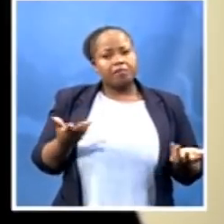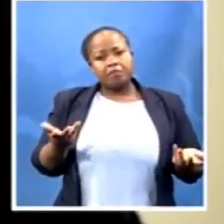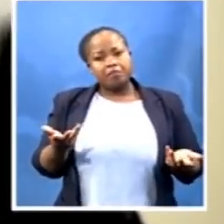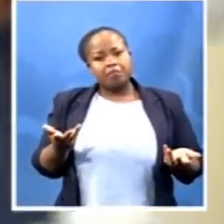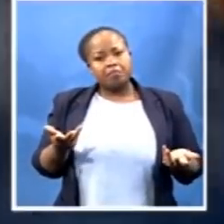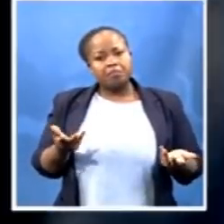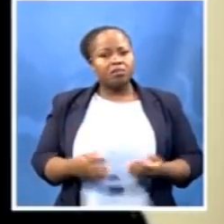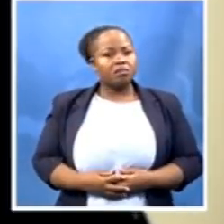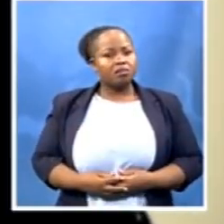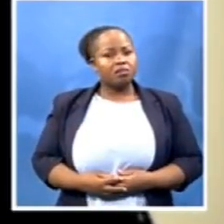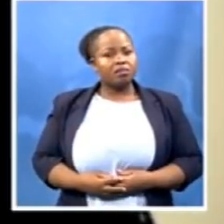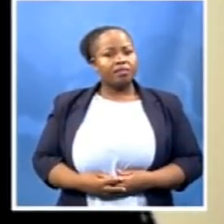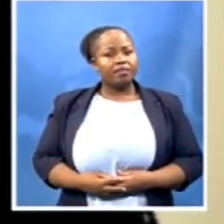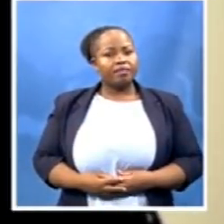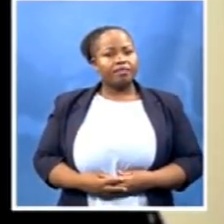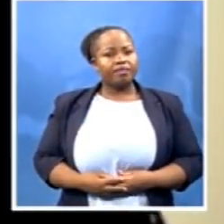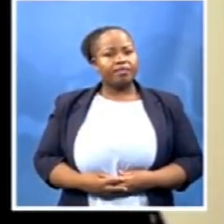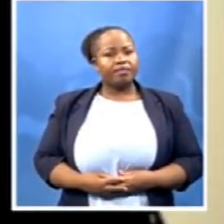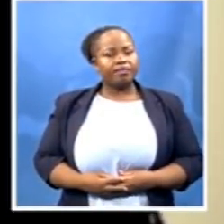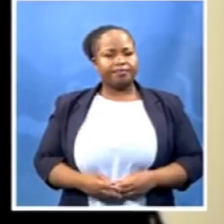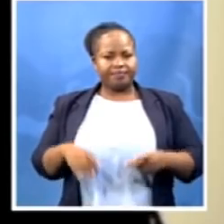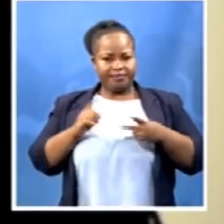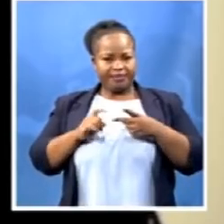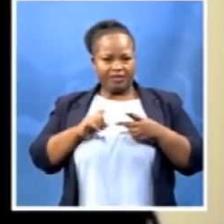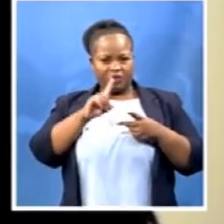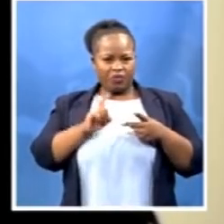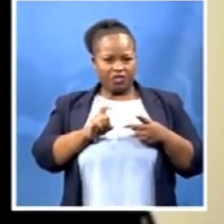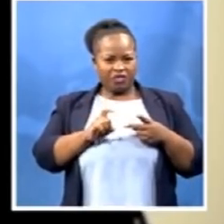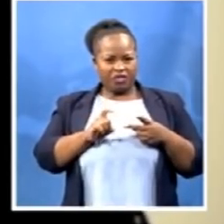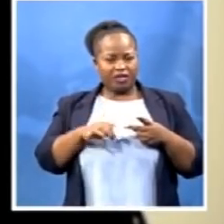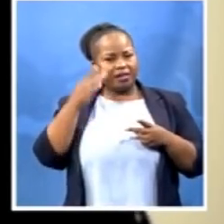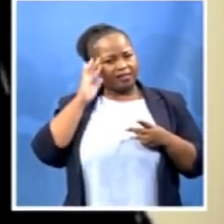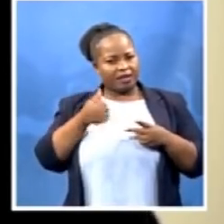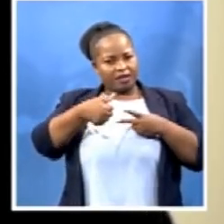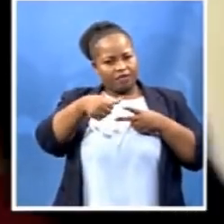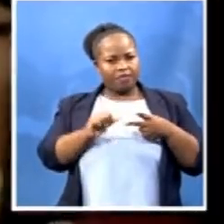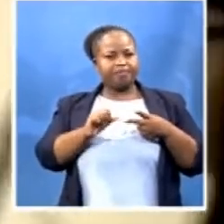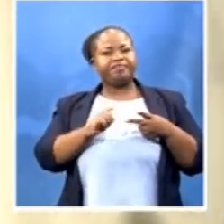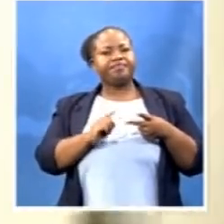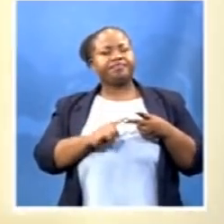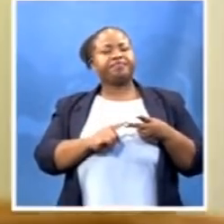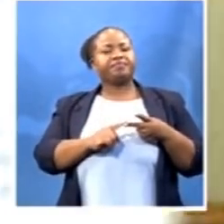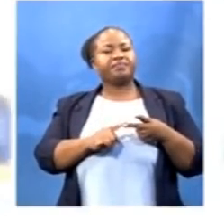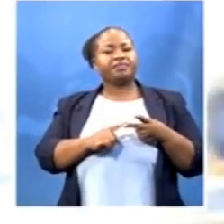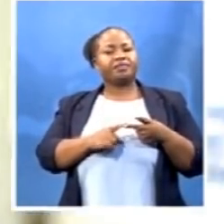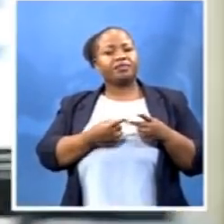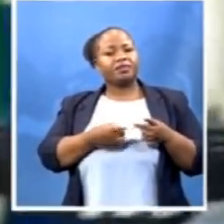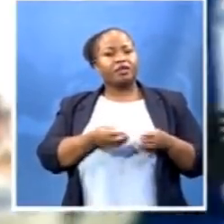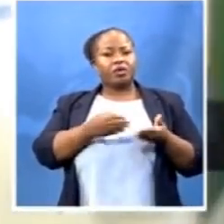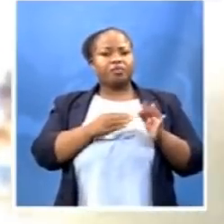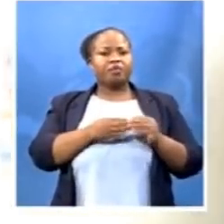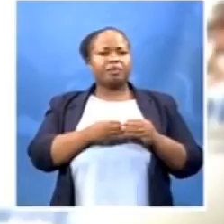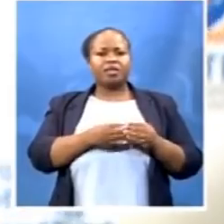My second question, I think, probably follows up from the first one with regards to them, with there being any temporary shelter provided for